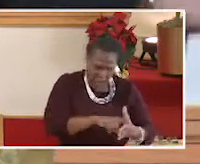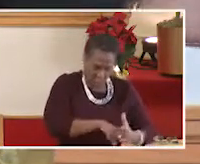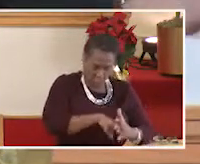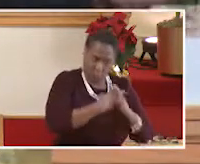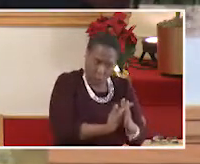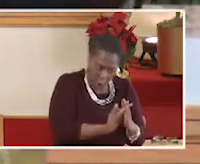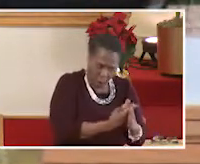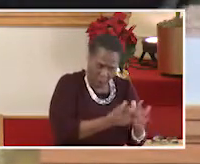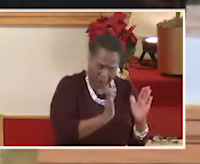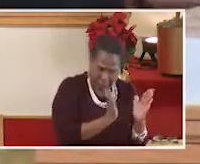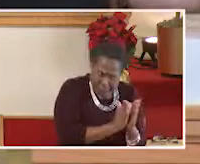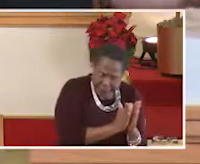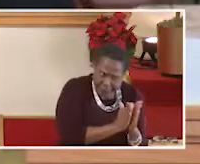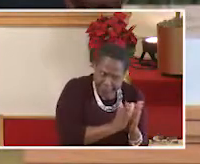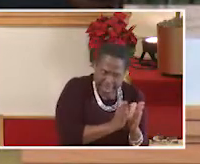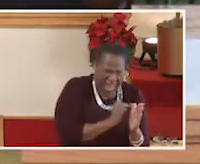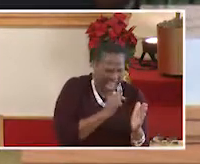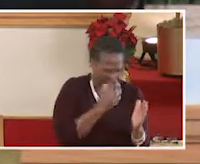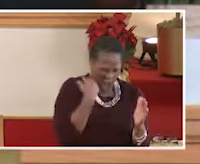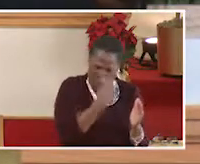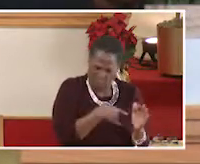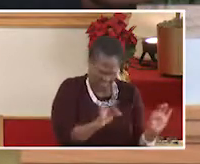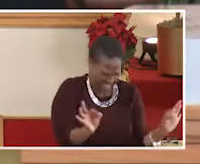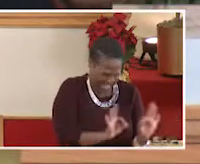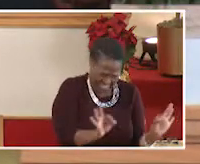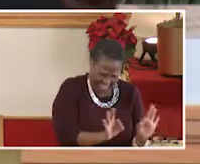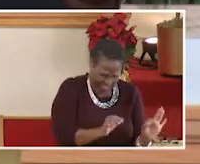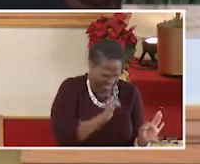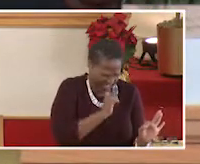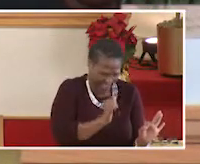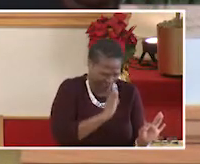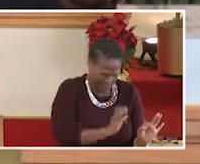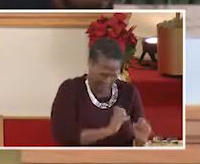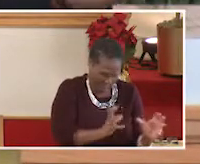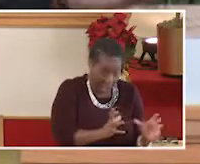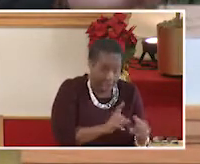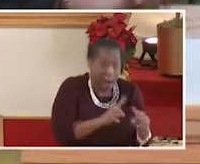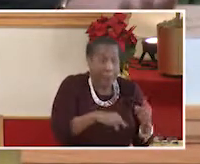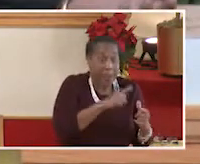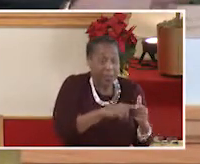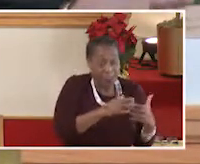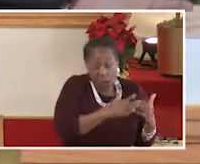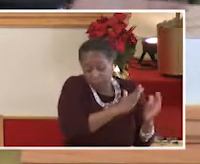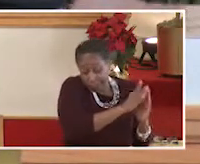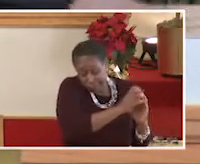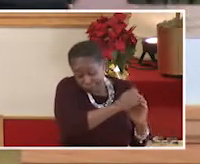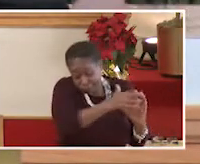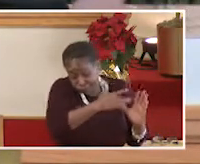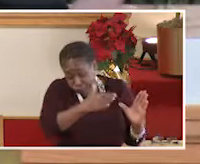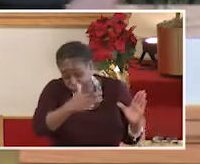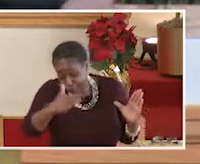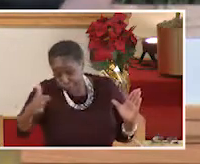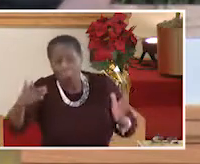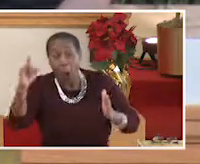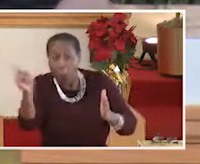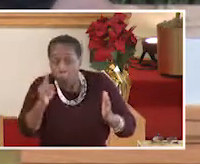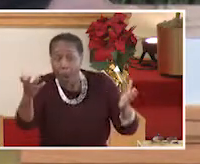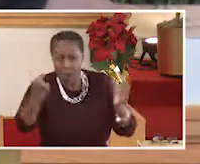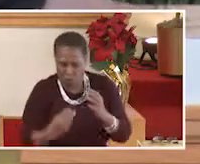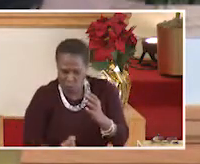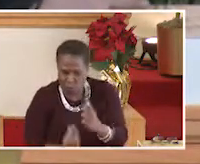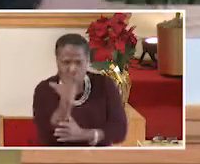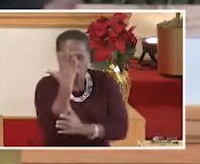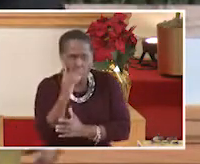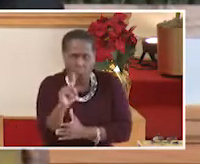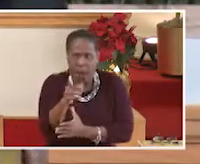here. That may not look like much, that may not be much, but when you get to where God wants you to be,